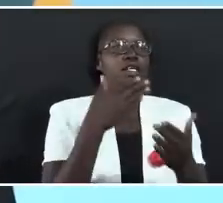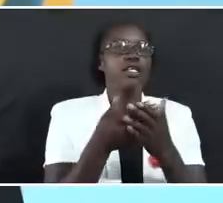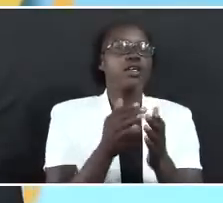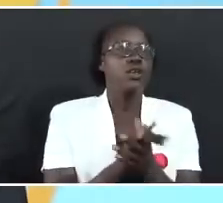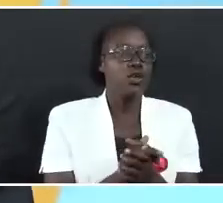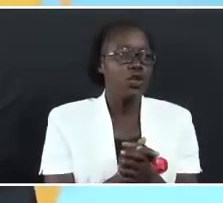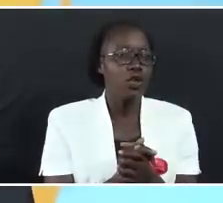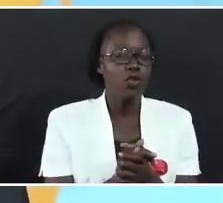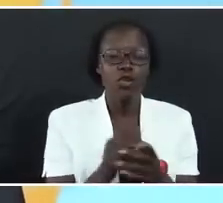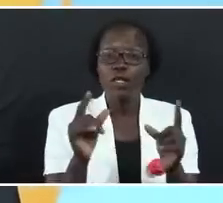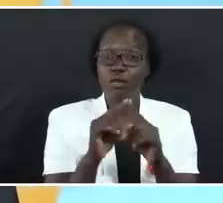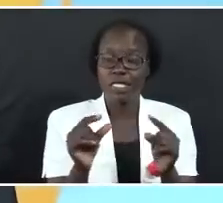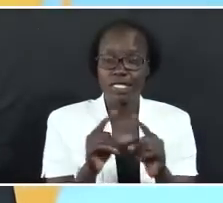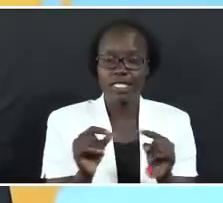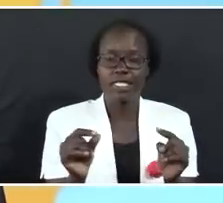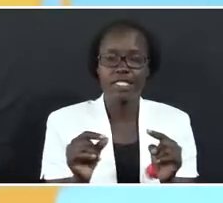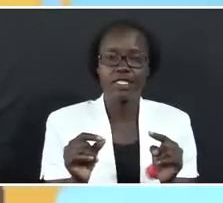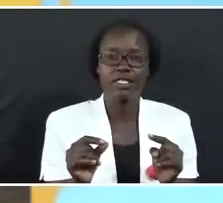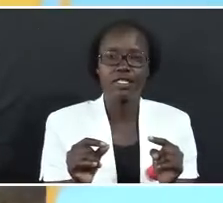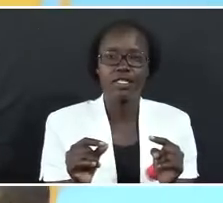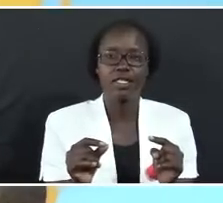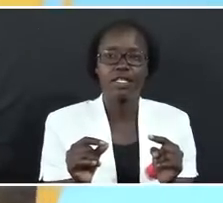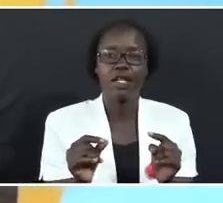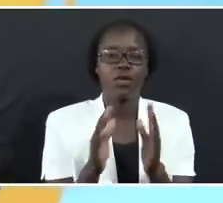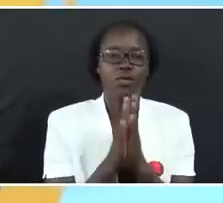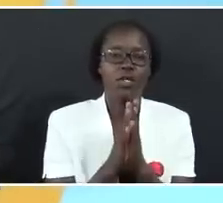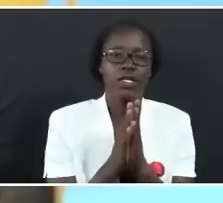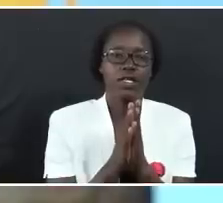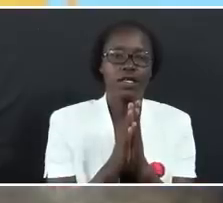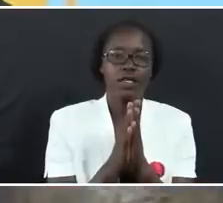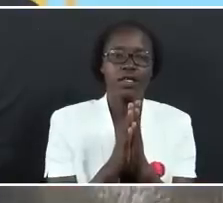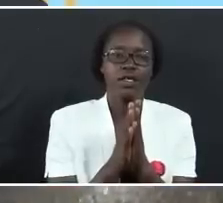Thank you, Pastor, for this message. Shall we pray?